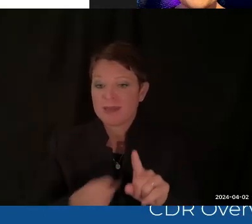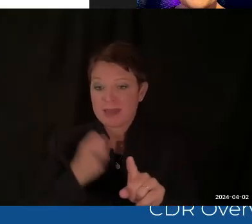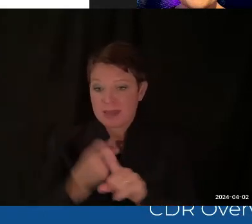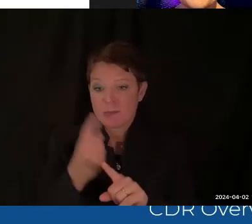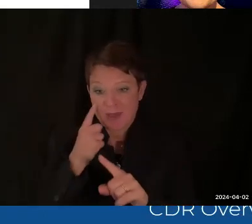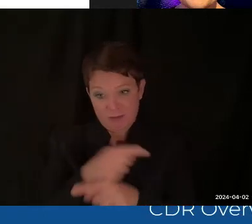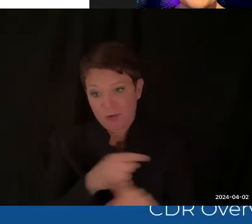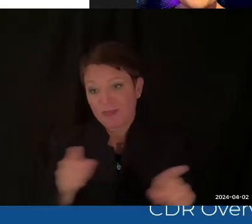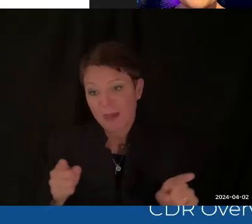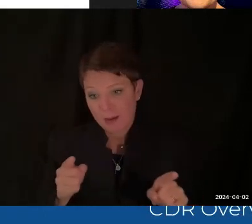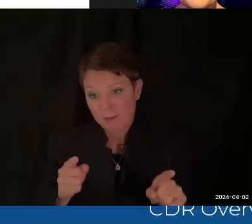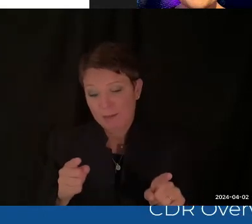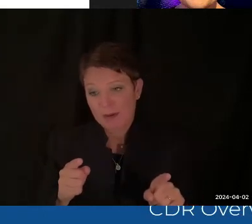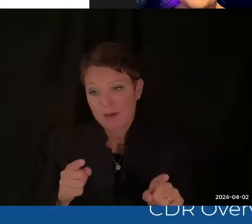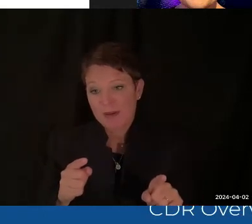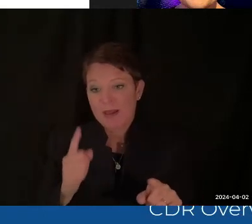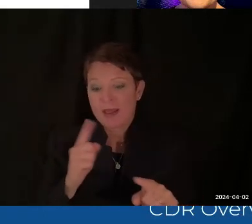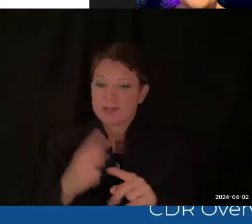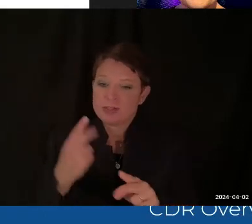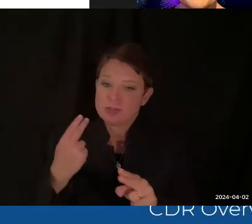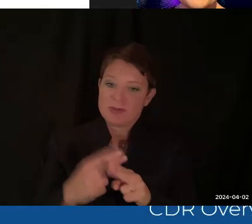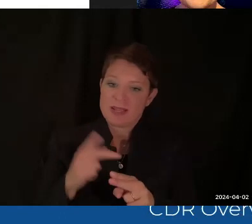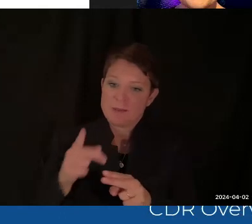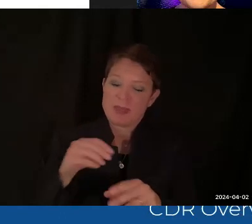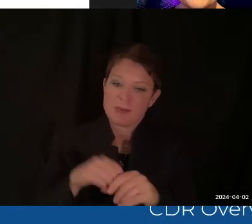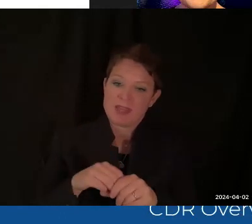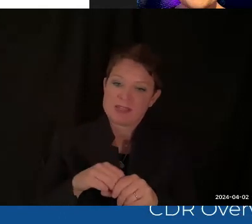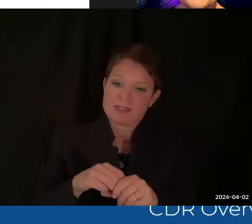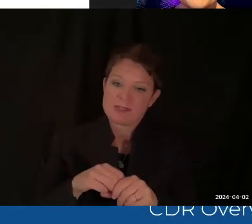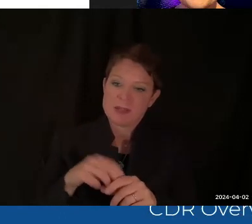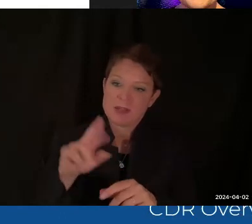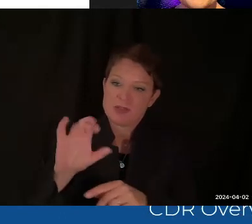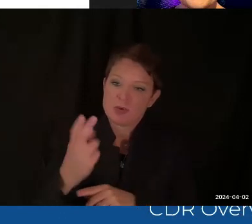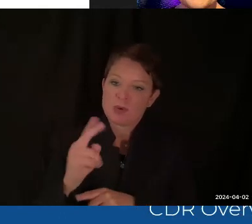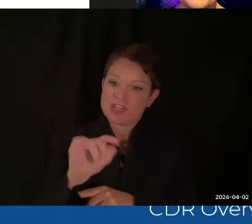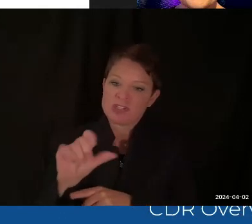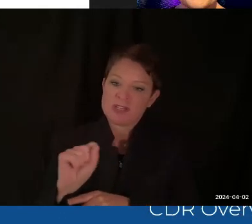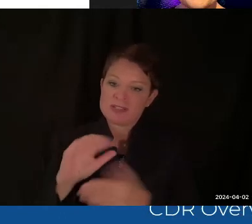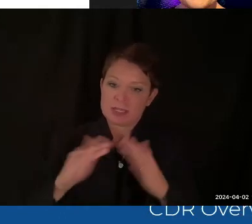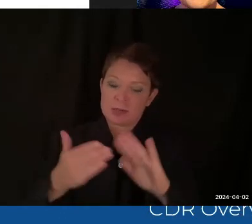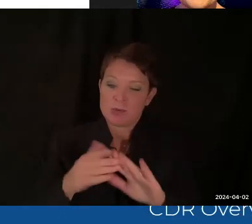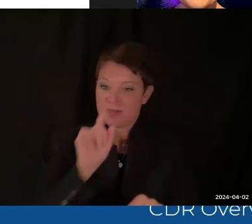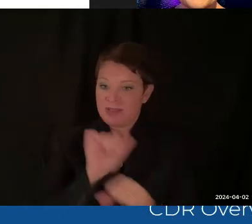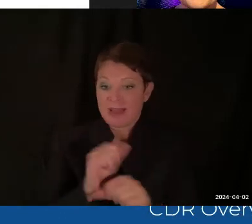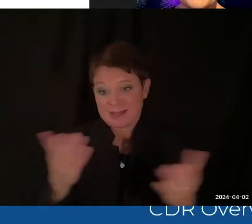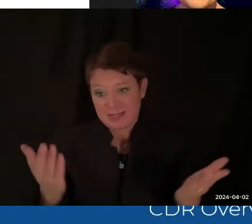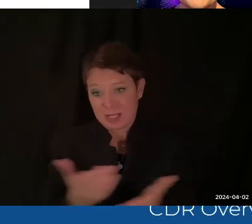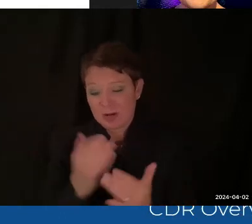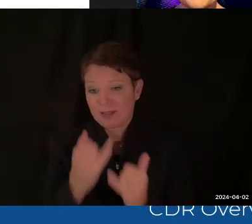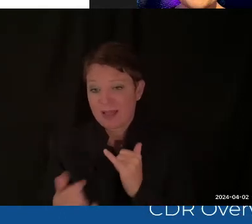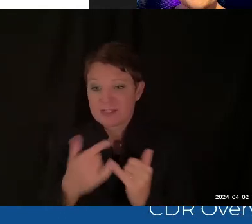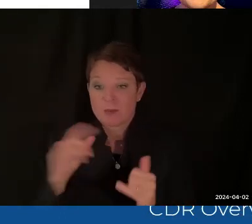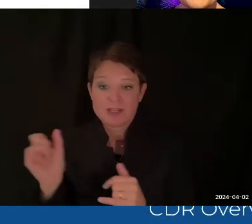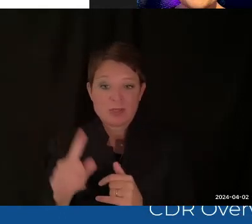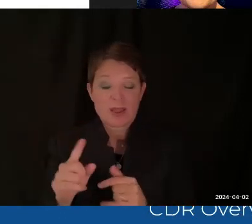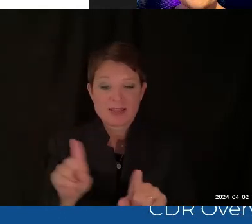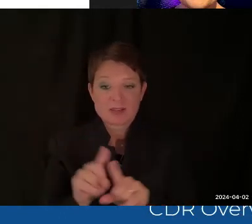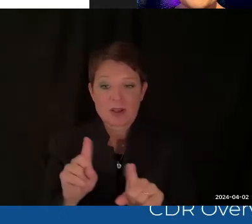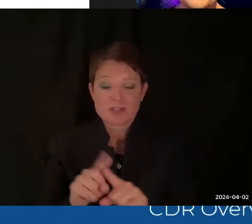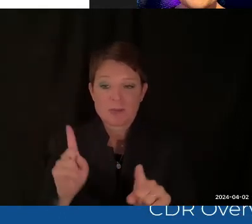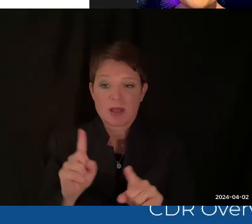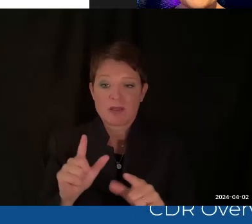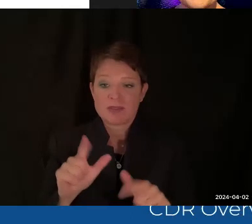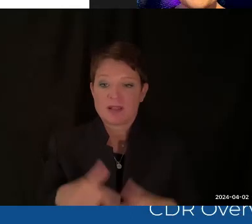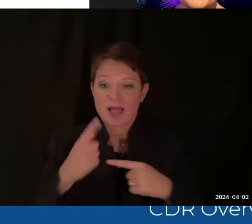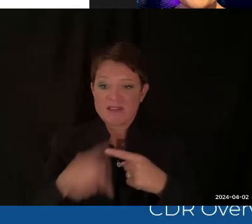on them, and to name them and the richness of community that's here. The last thing I wanted to ask is also about the